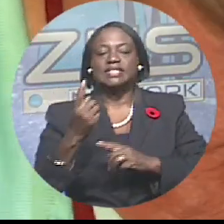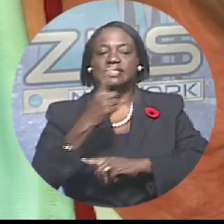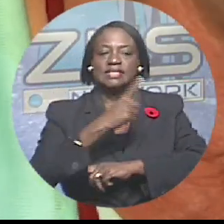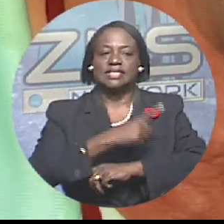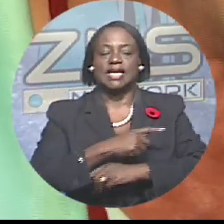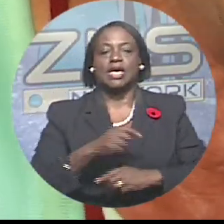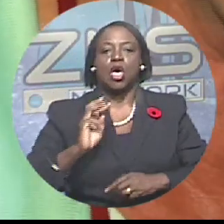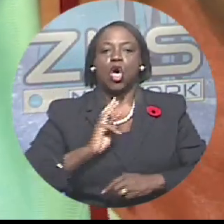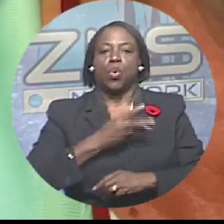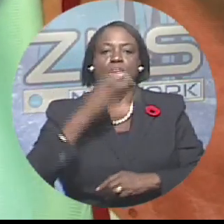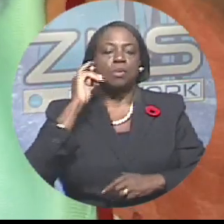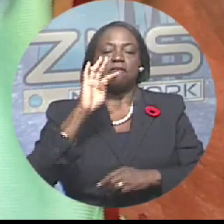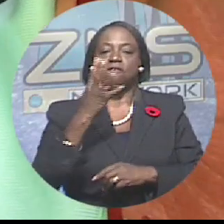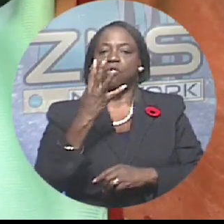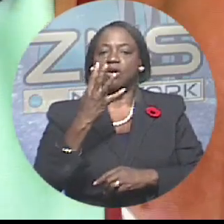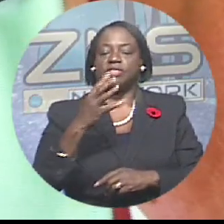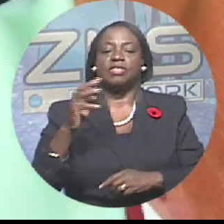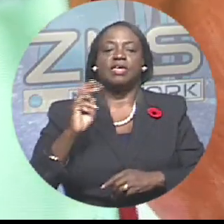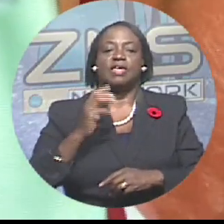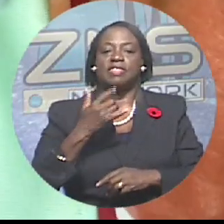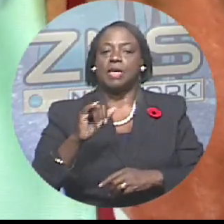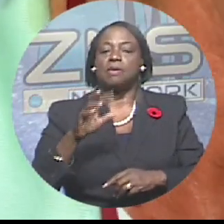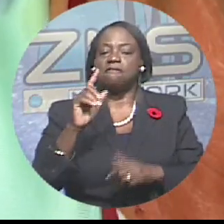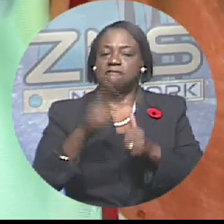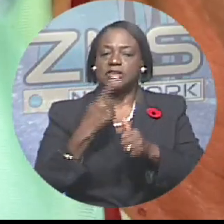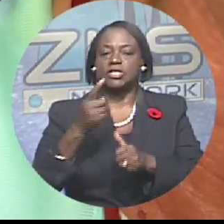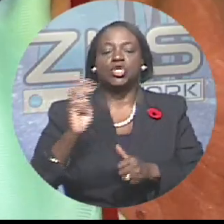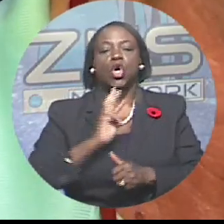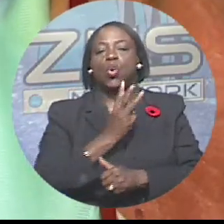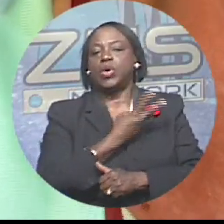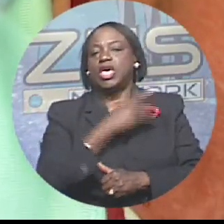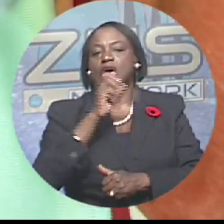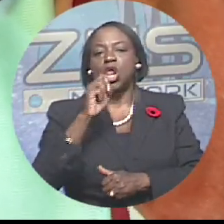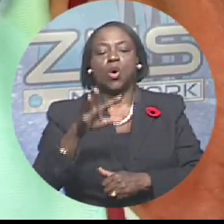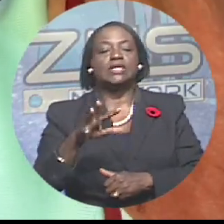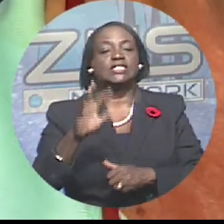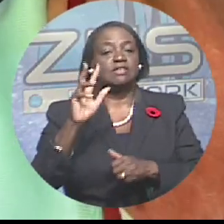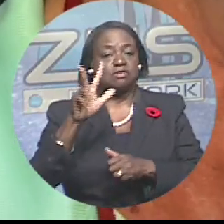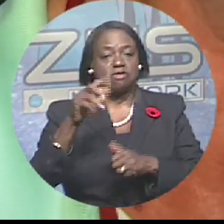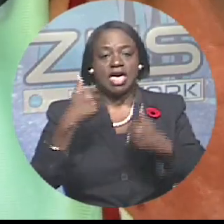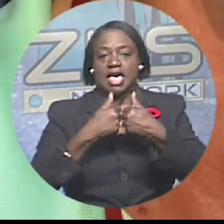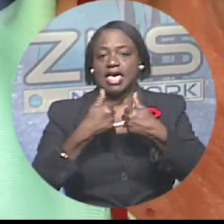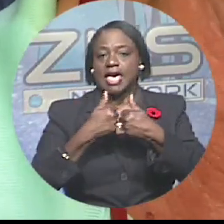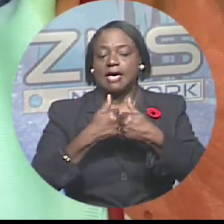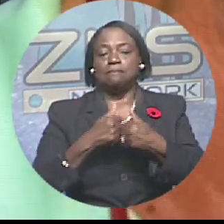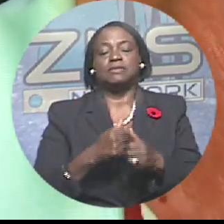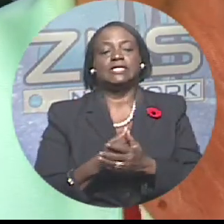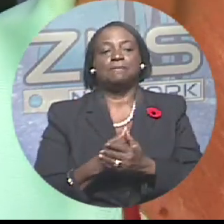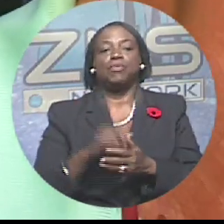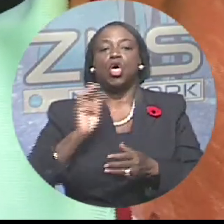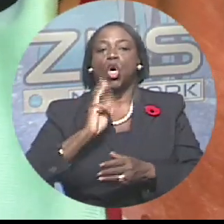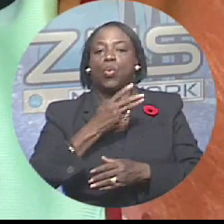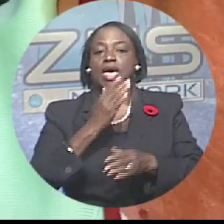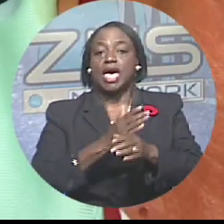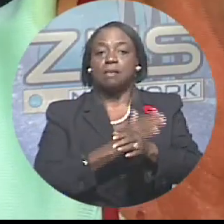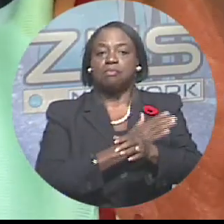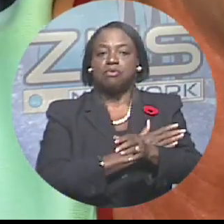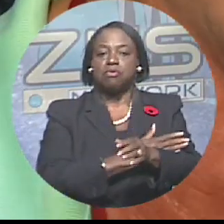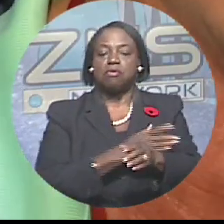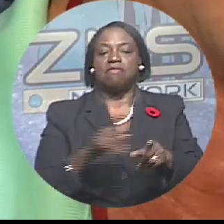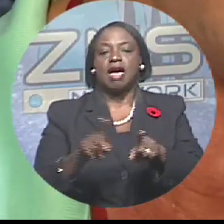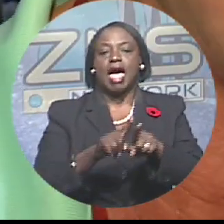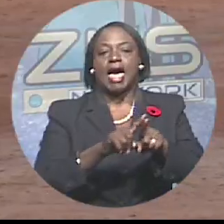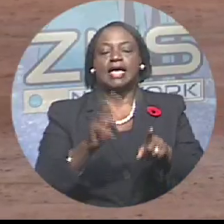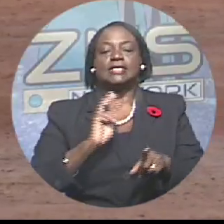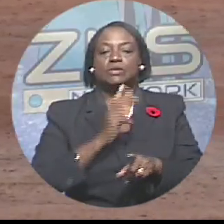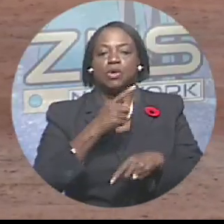were first, they were pennant winners, they hadn't lost a game. We lost 3, so, you know, we improved as we went along. So I'm really pleased, very pleased for these guys.